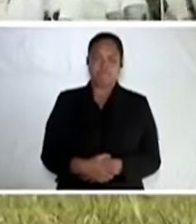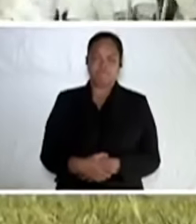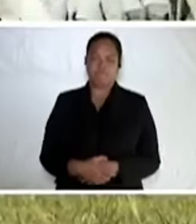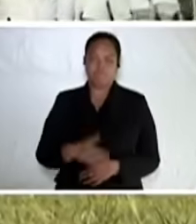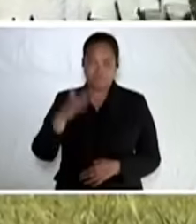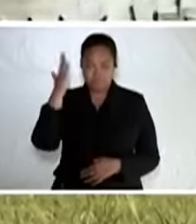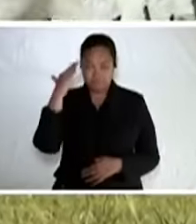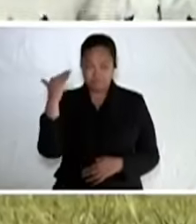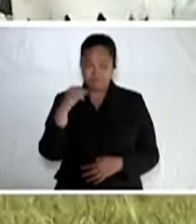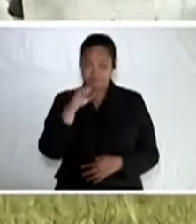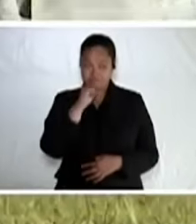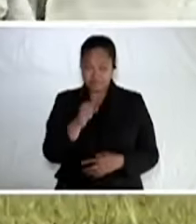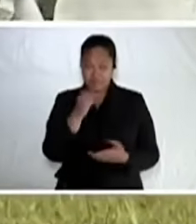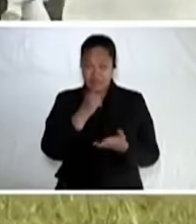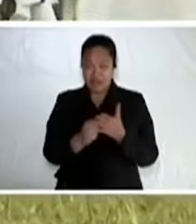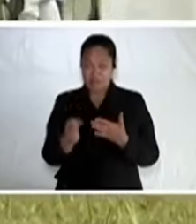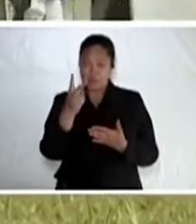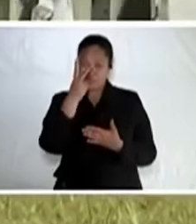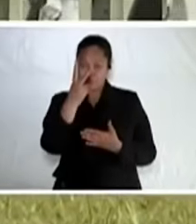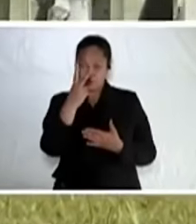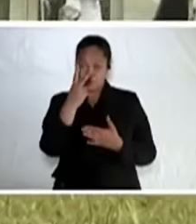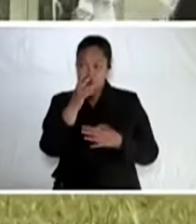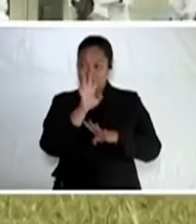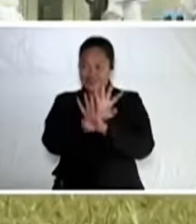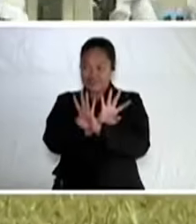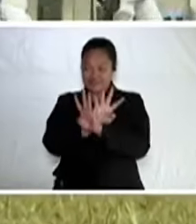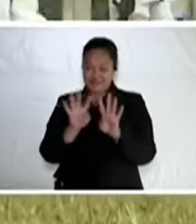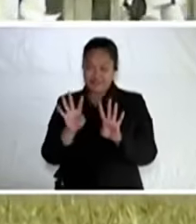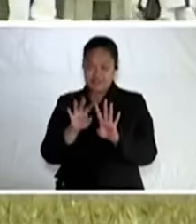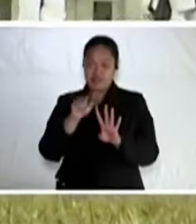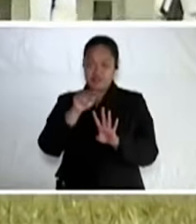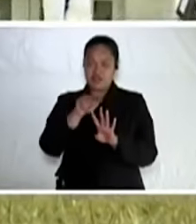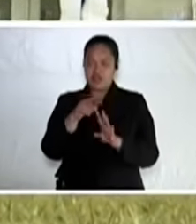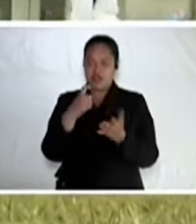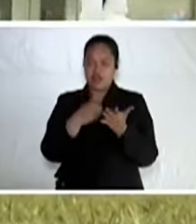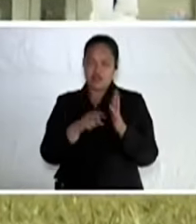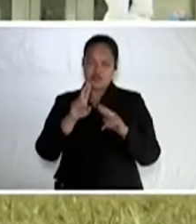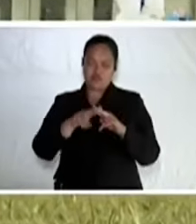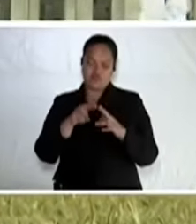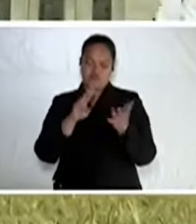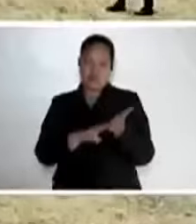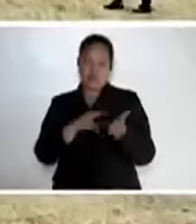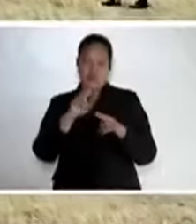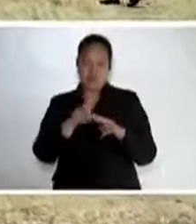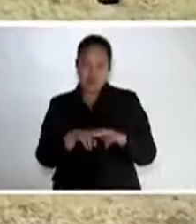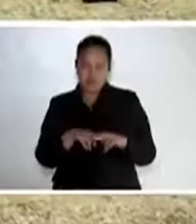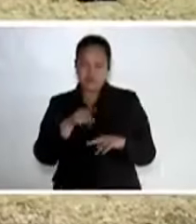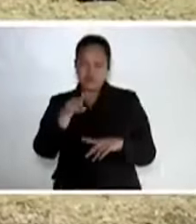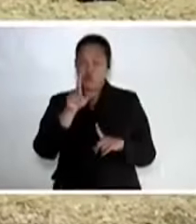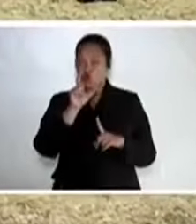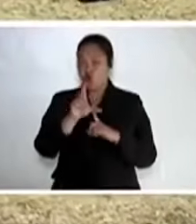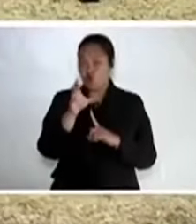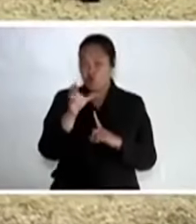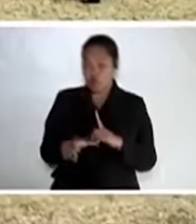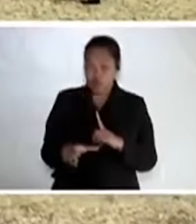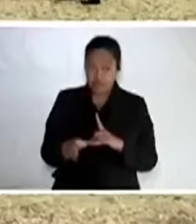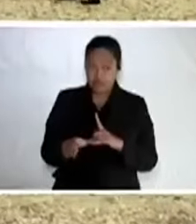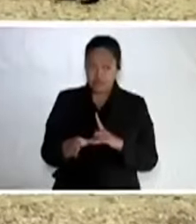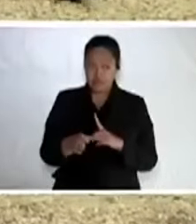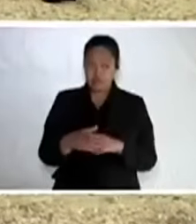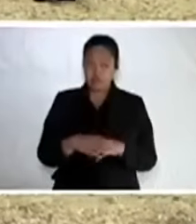Ladies and gentlemen, number 2 detachment of the RFMF Naval Division is Lieutenant